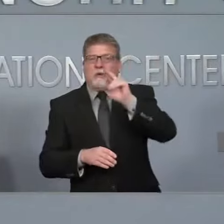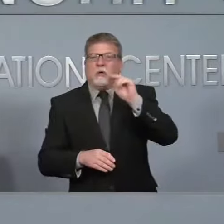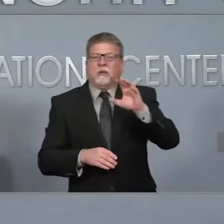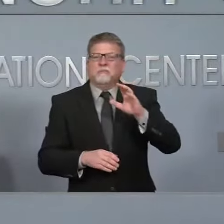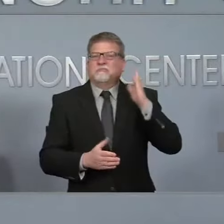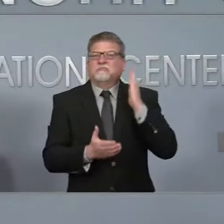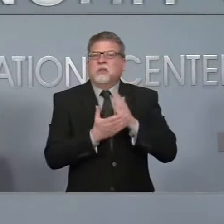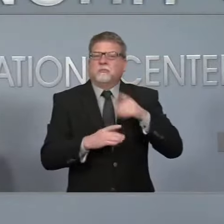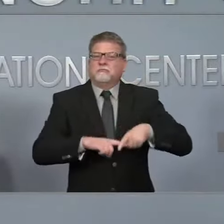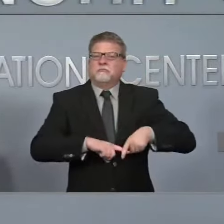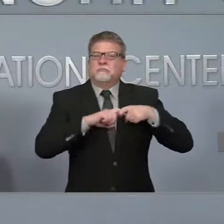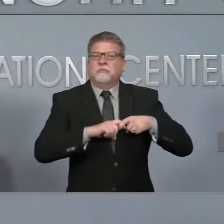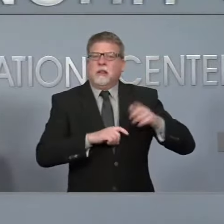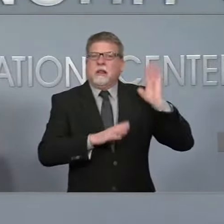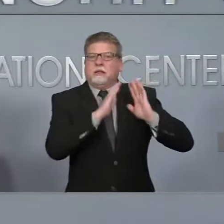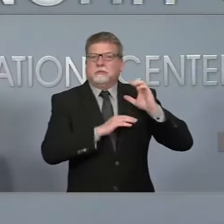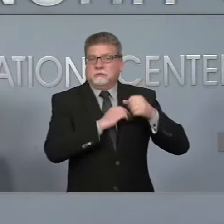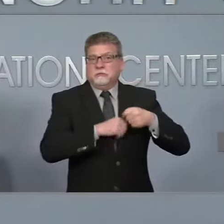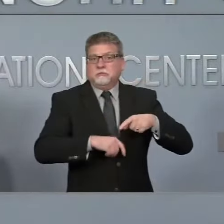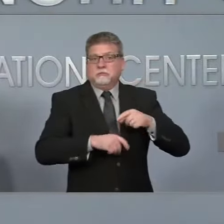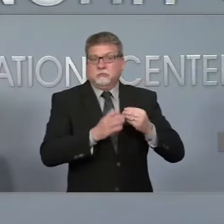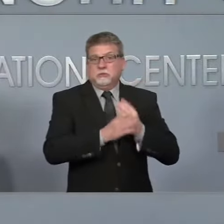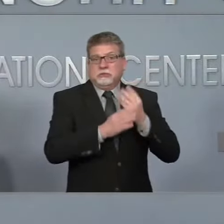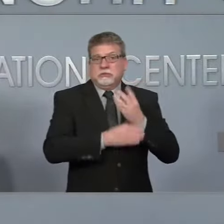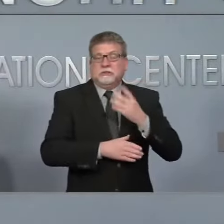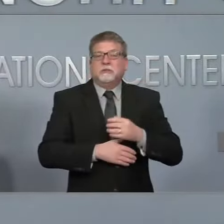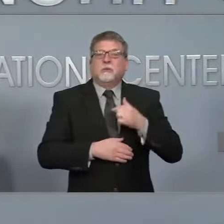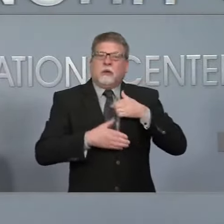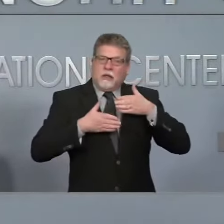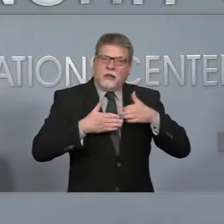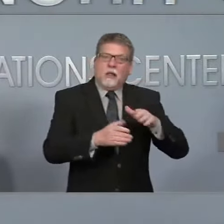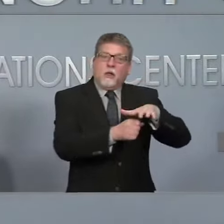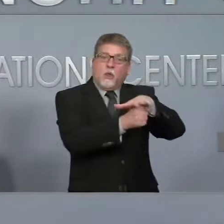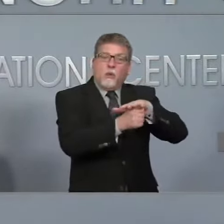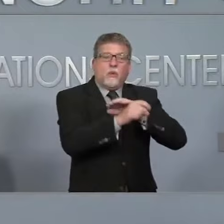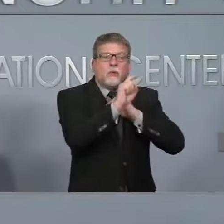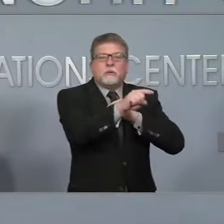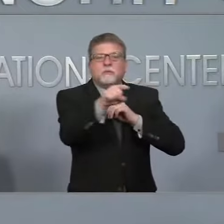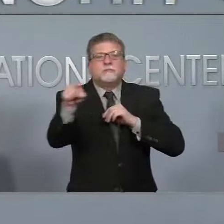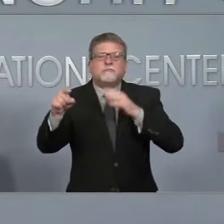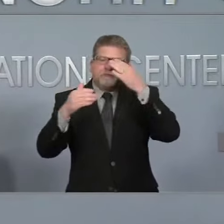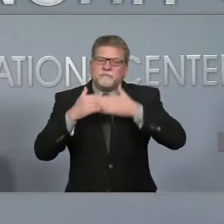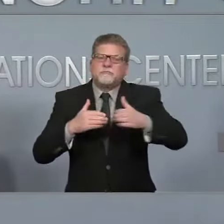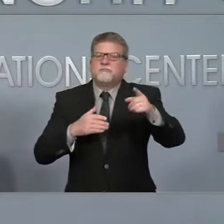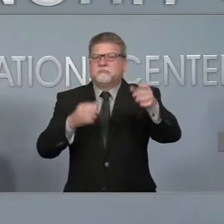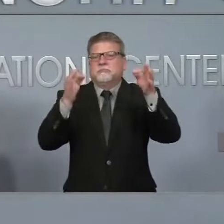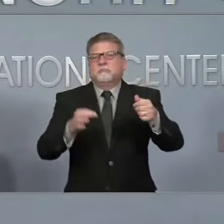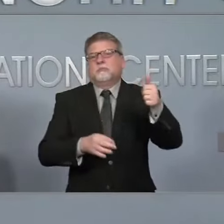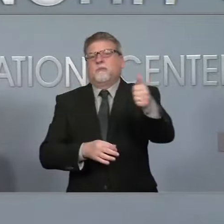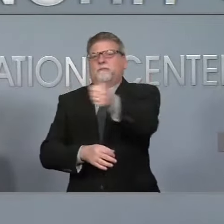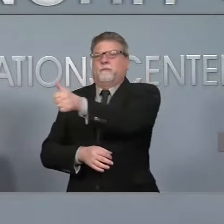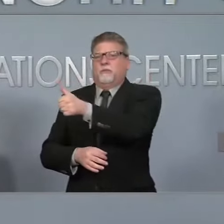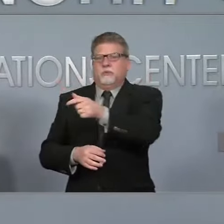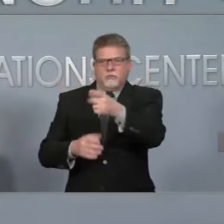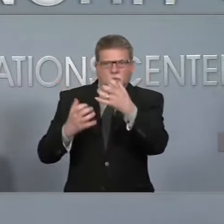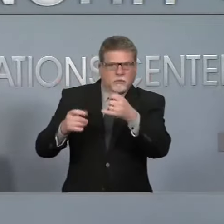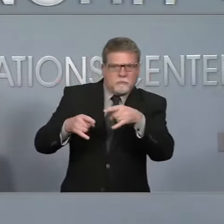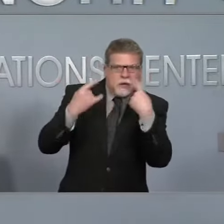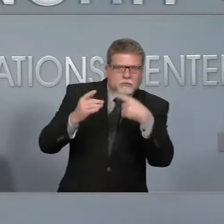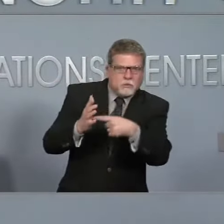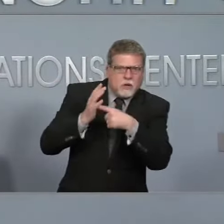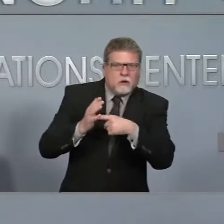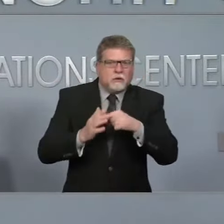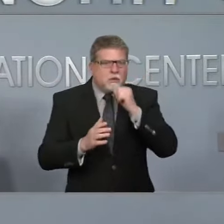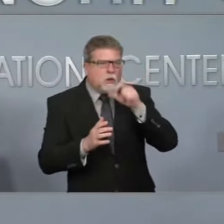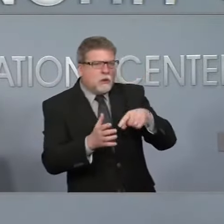local school boards, local governments, and local public health officials to make good decisions. And for the most part, they